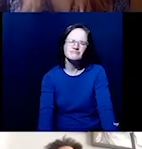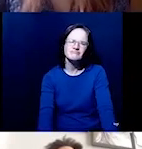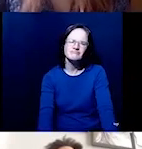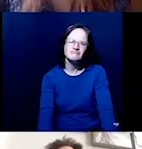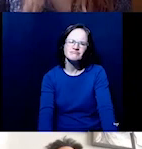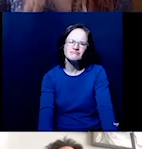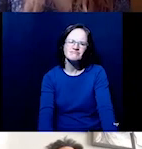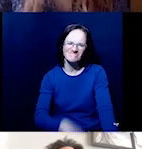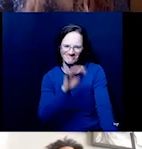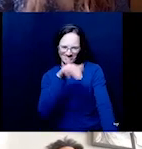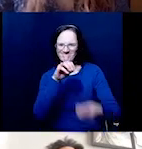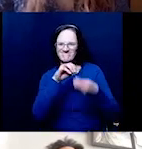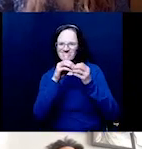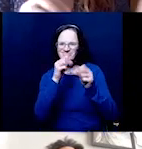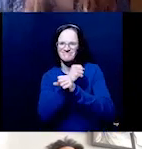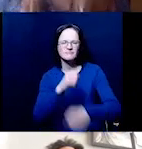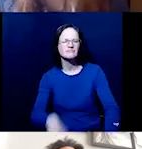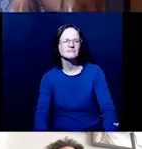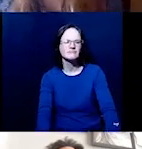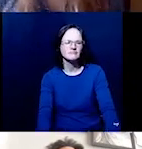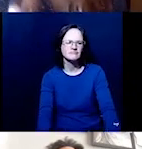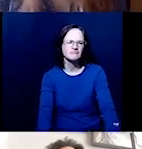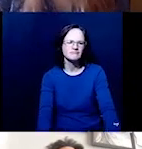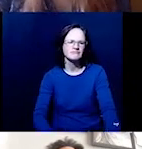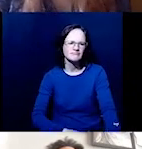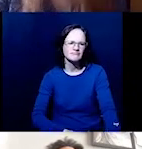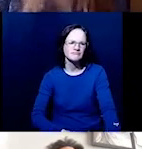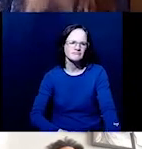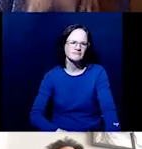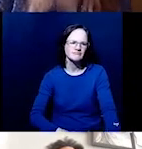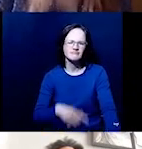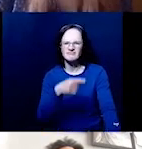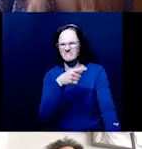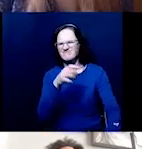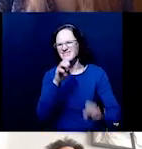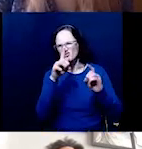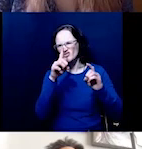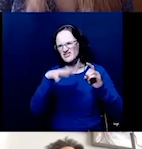women with disabilities in education.